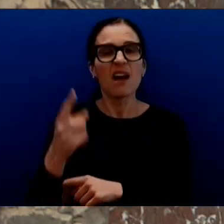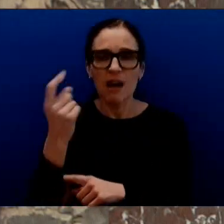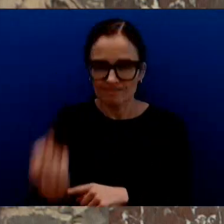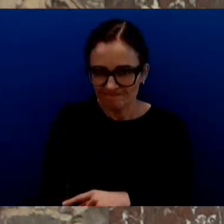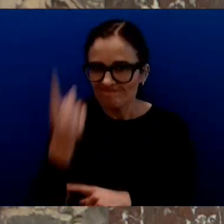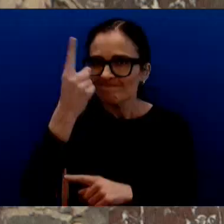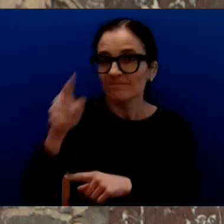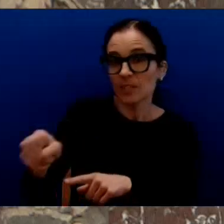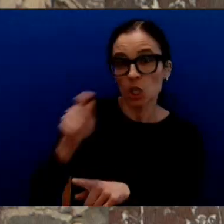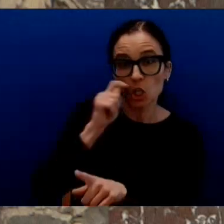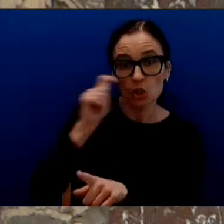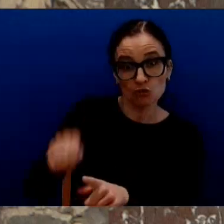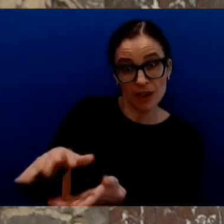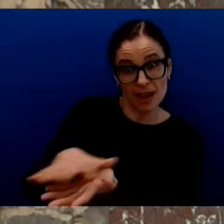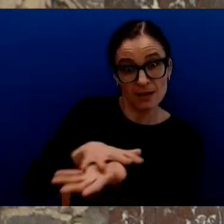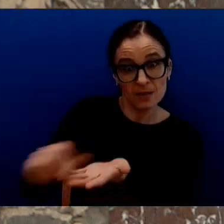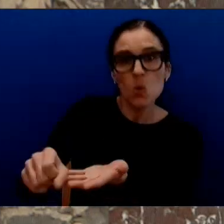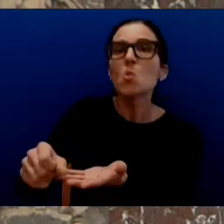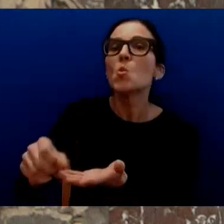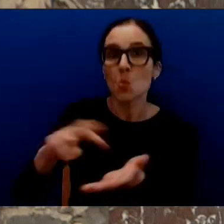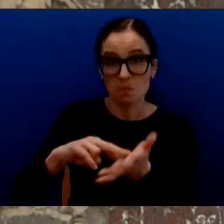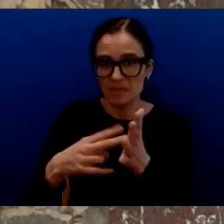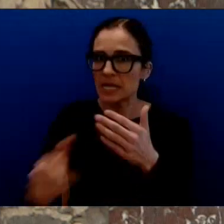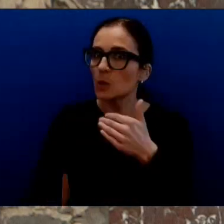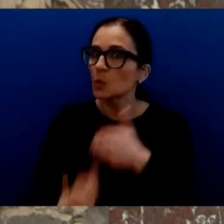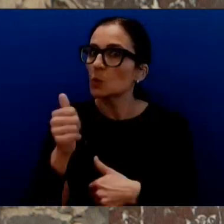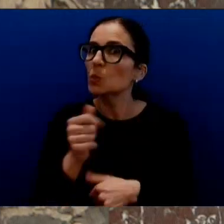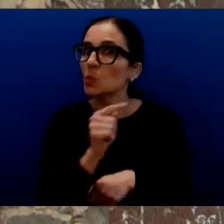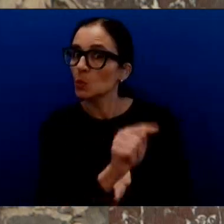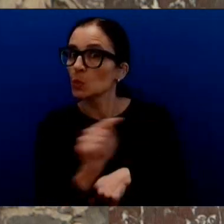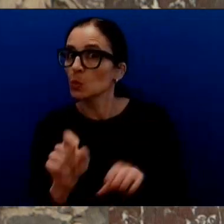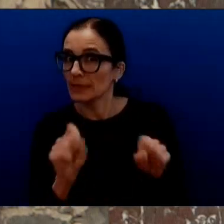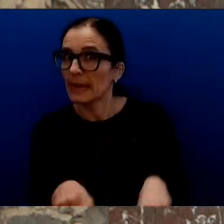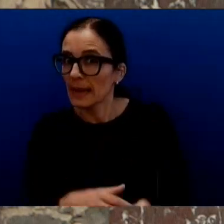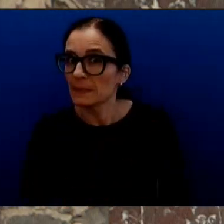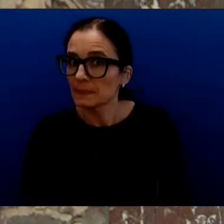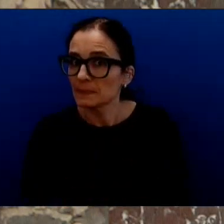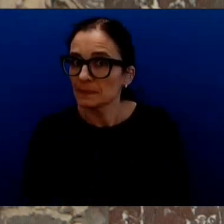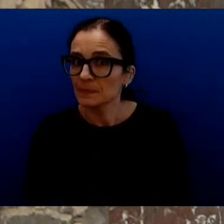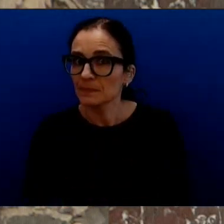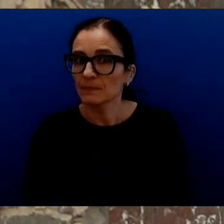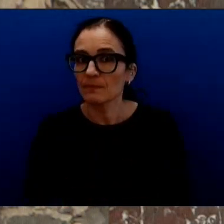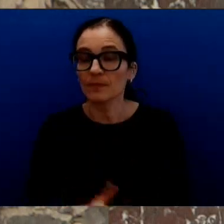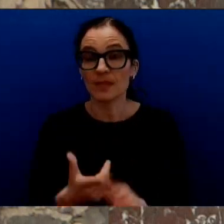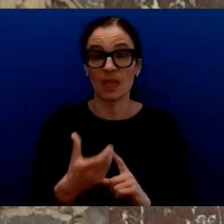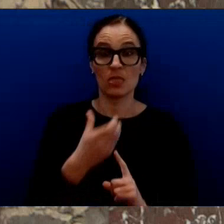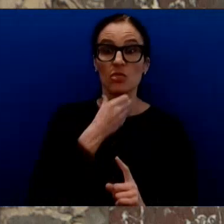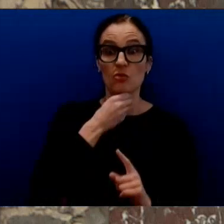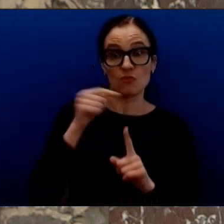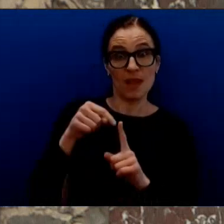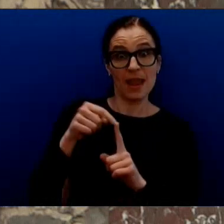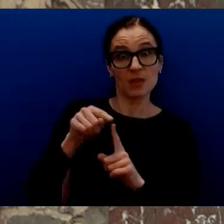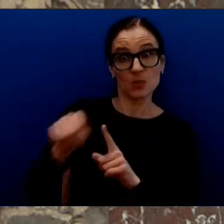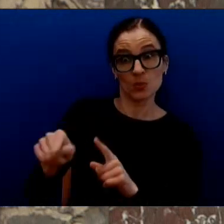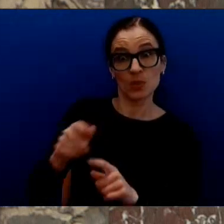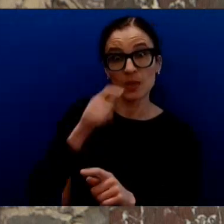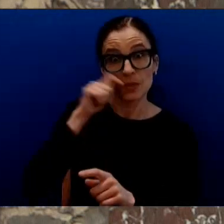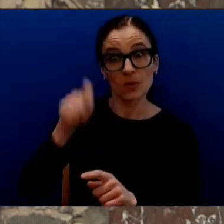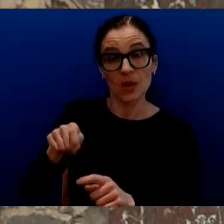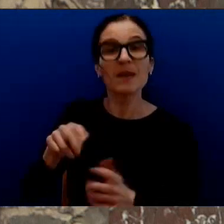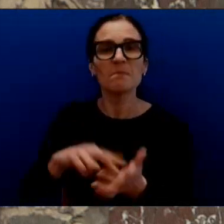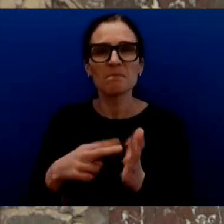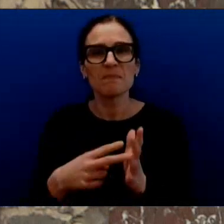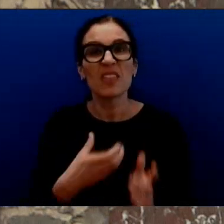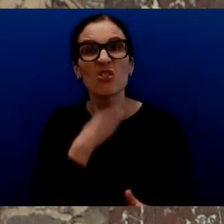Ukraine is a threat to every nation that wants to remain independent. We live in an age when trade and political alliances